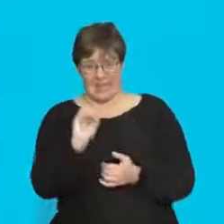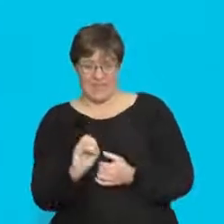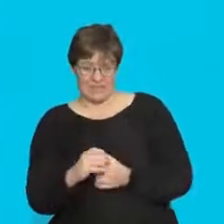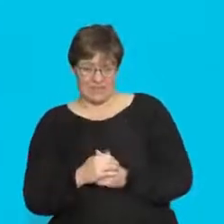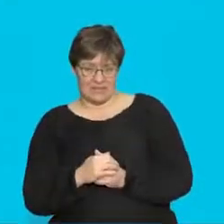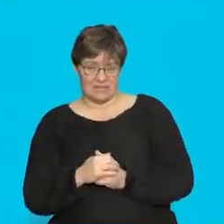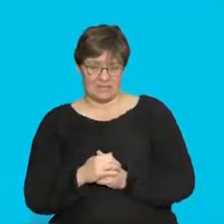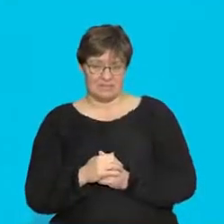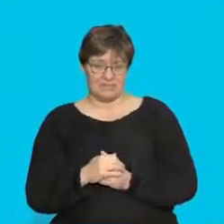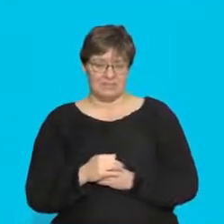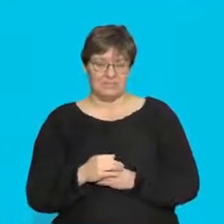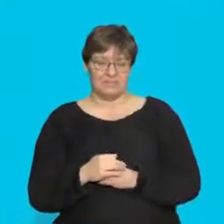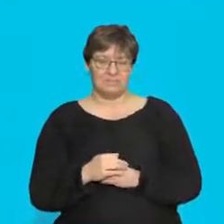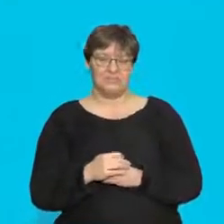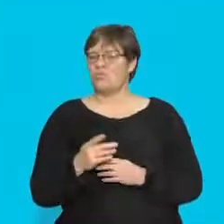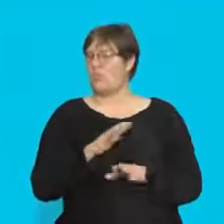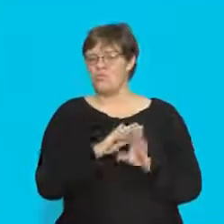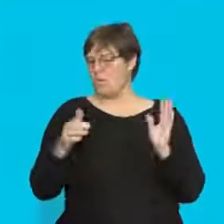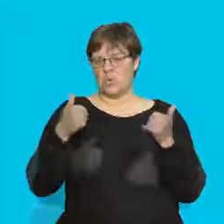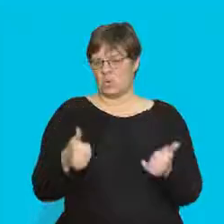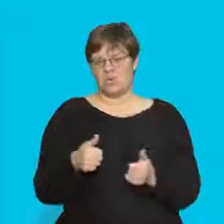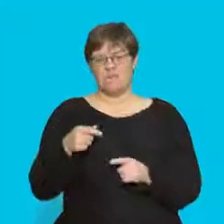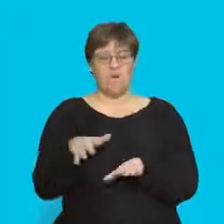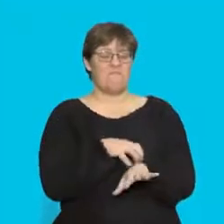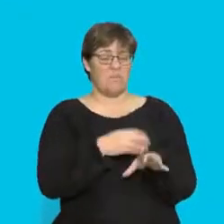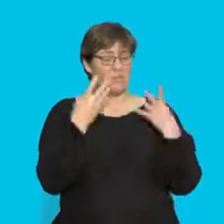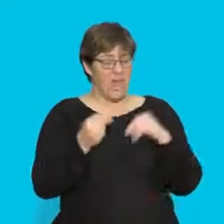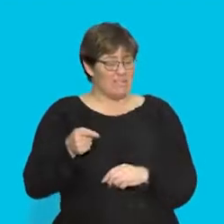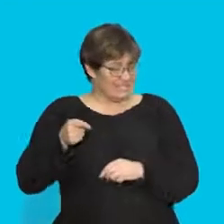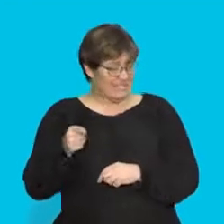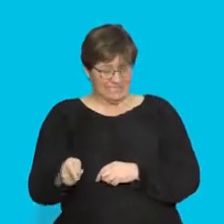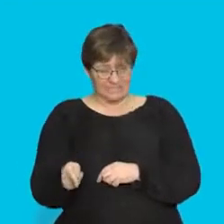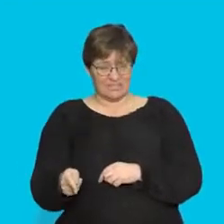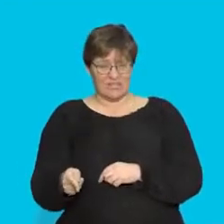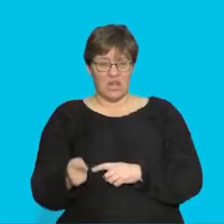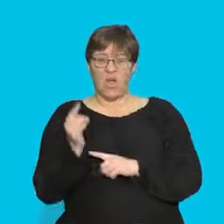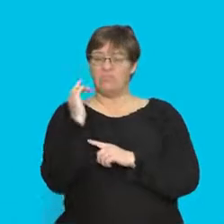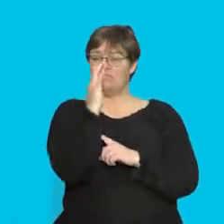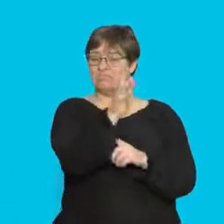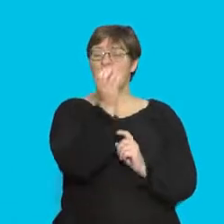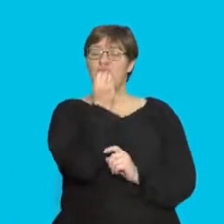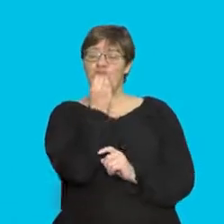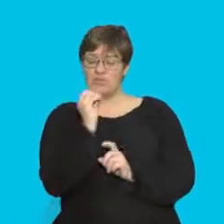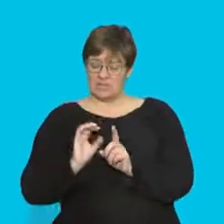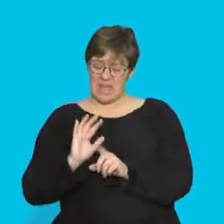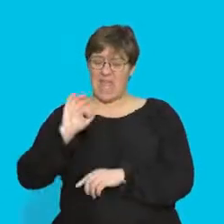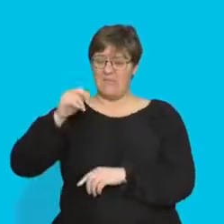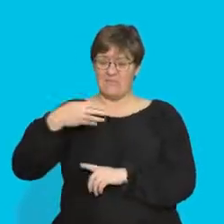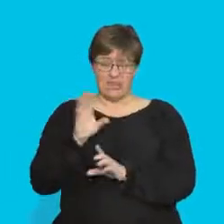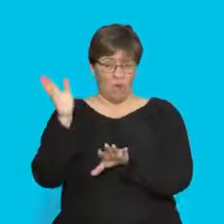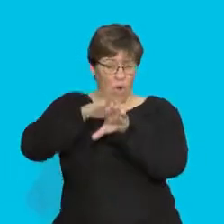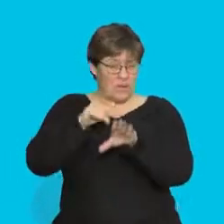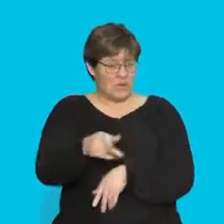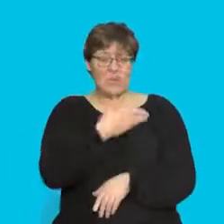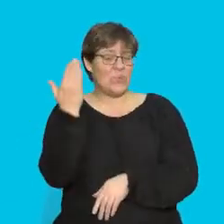carry parasites as well. So it's not a good thing for a farmer to have crops